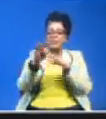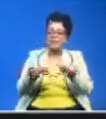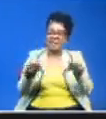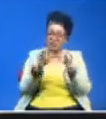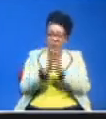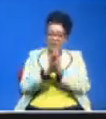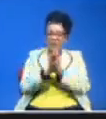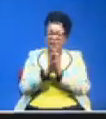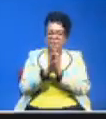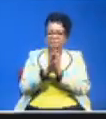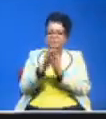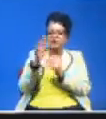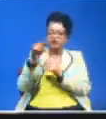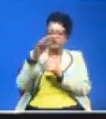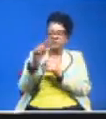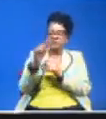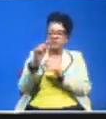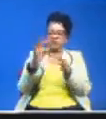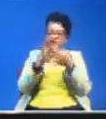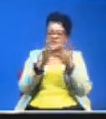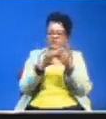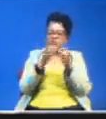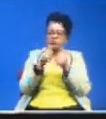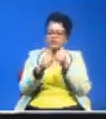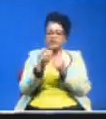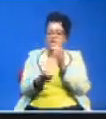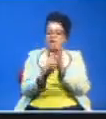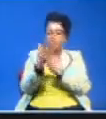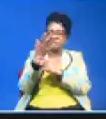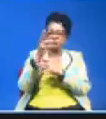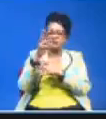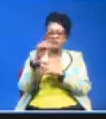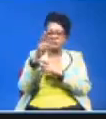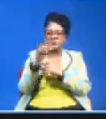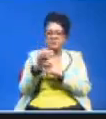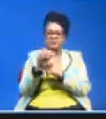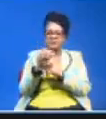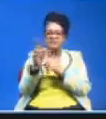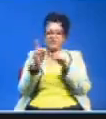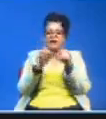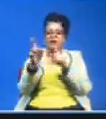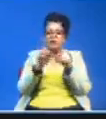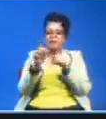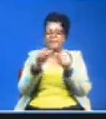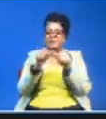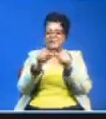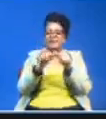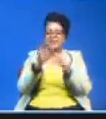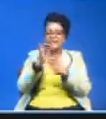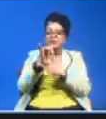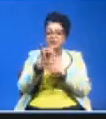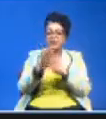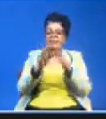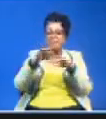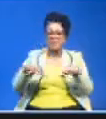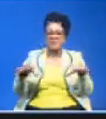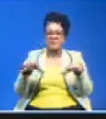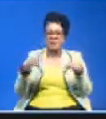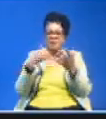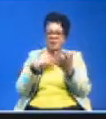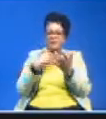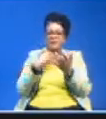with Vijiji Connect Limited, which launched operations in 2020. Safaricom sustained its firm grip on the market,